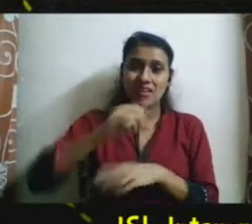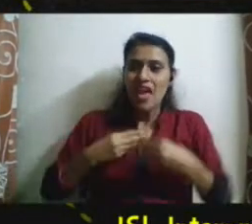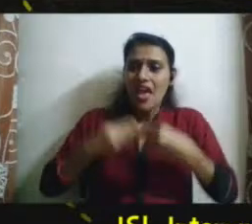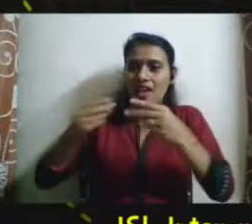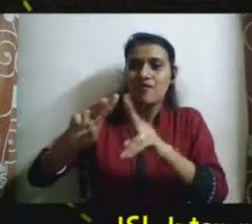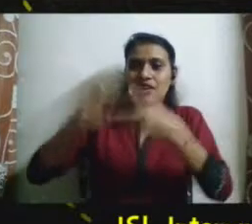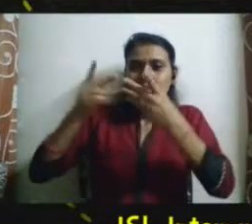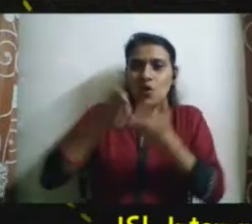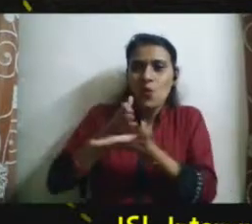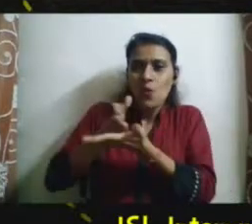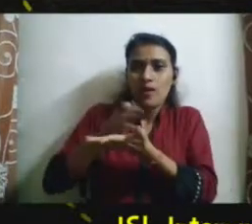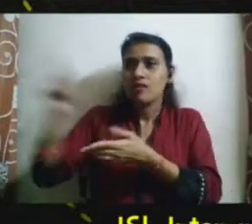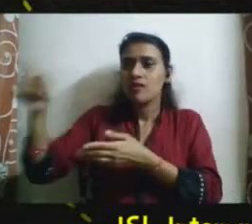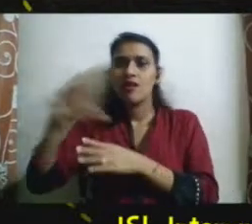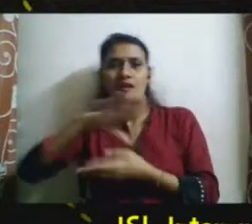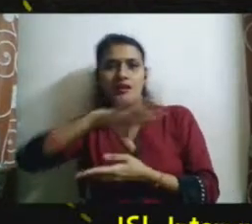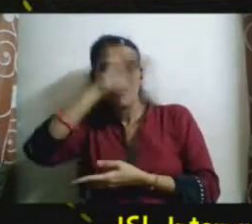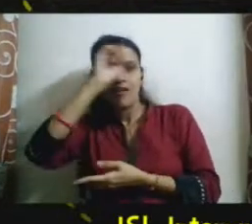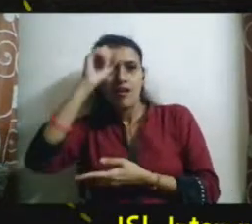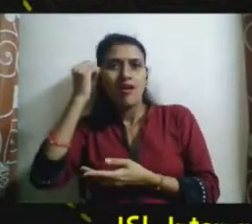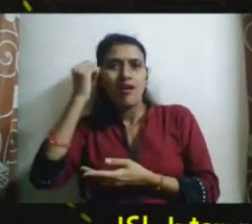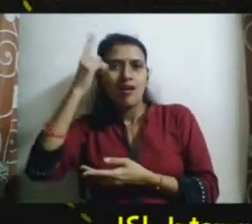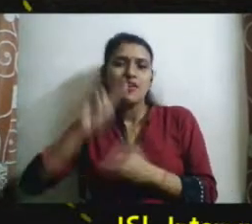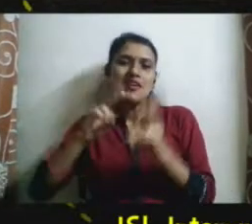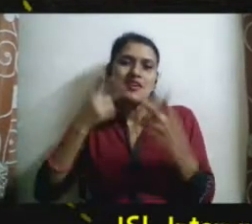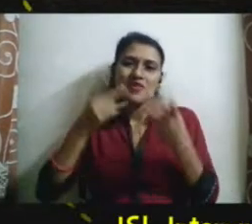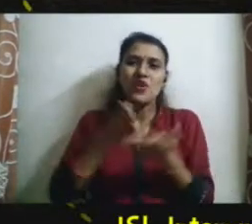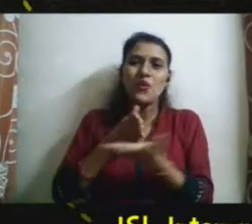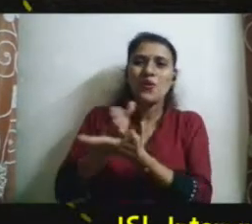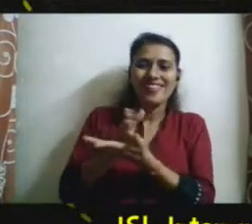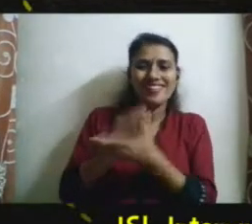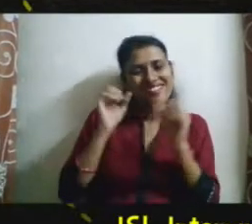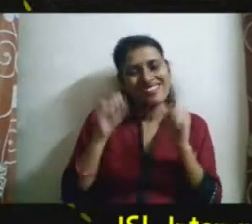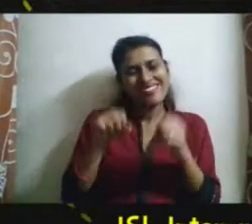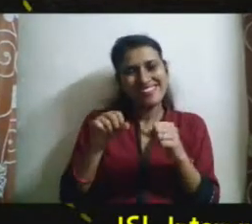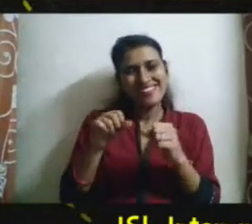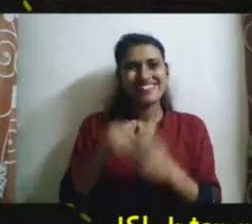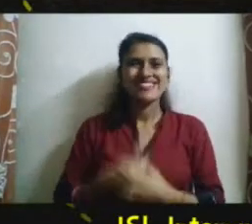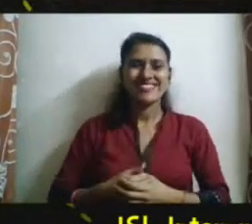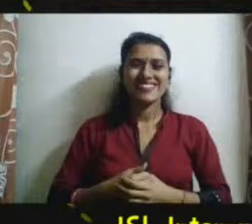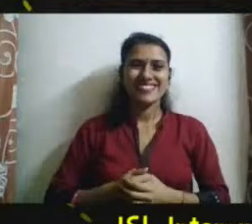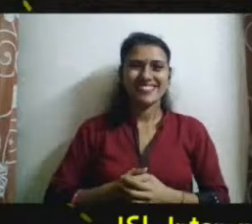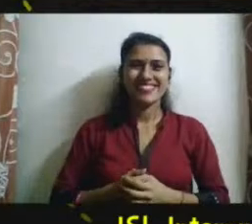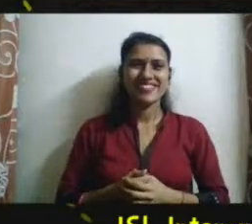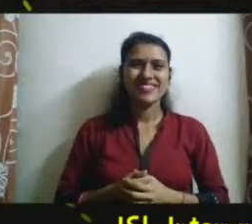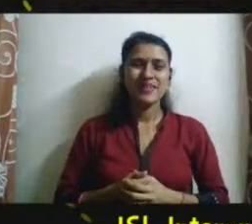learning it or from hearing it, actually, from what you said, right? Yes. And